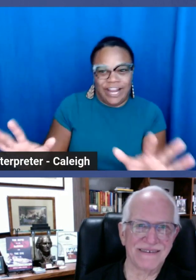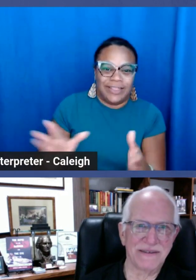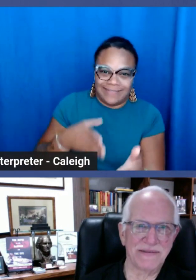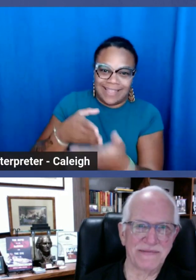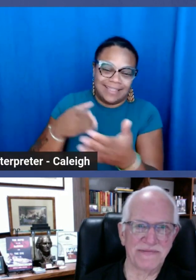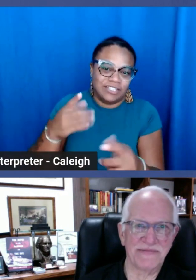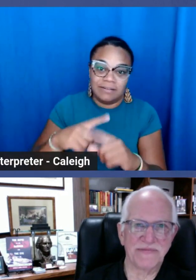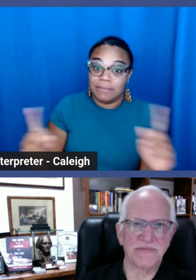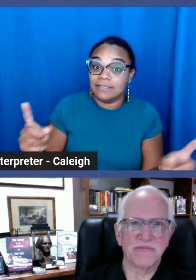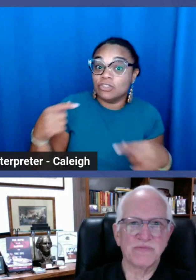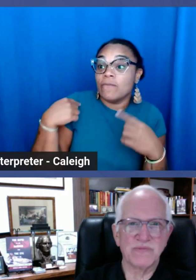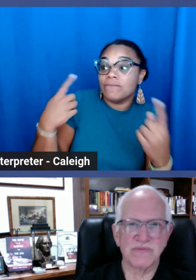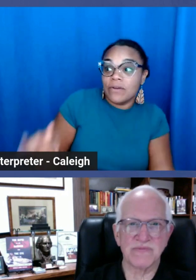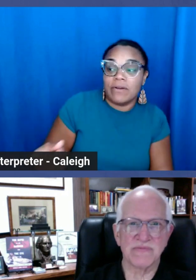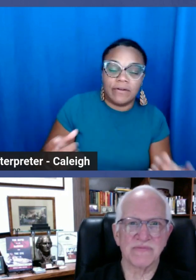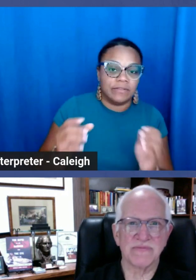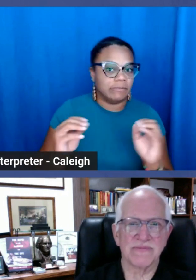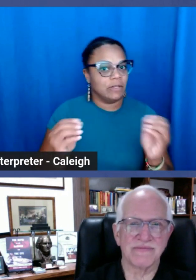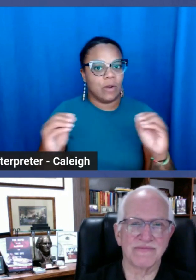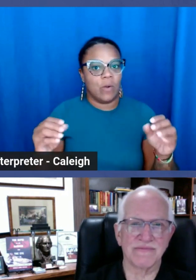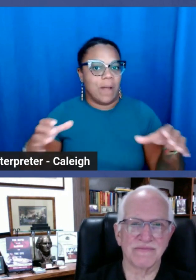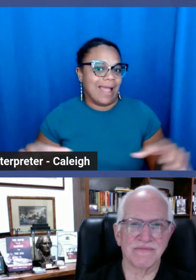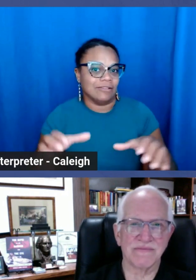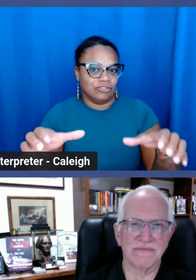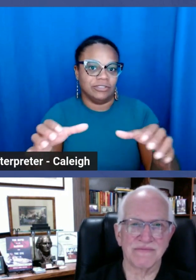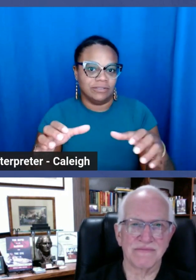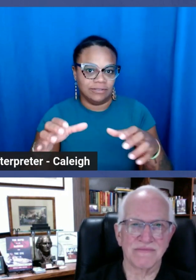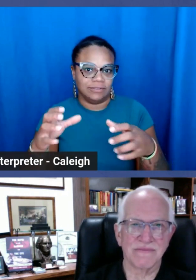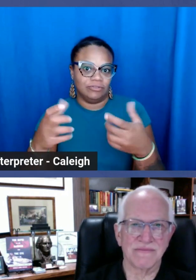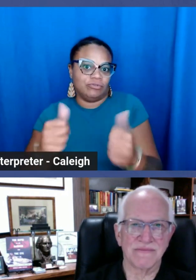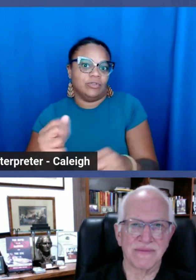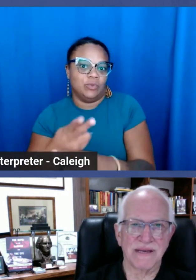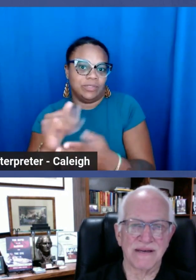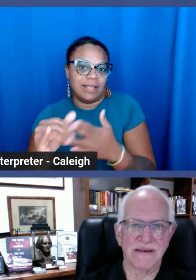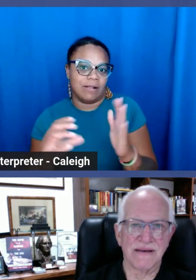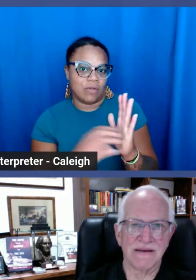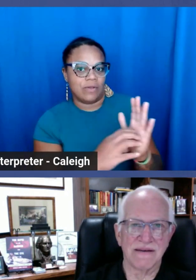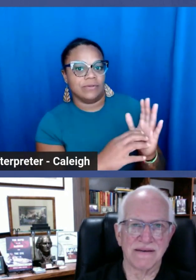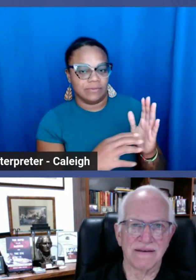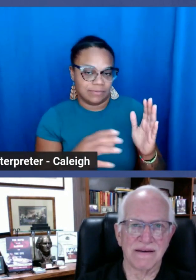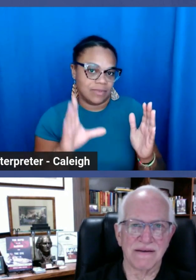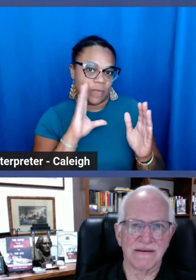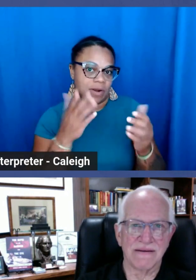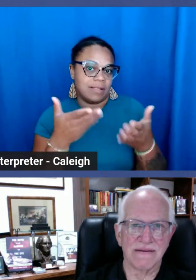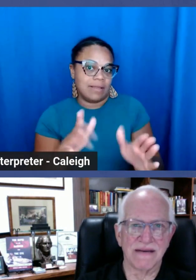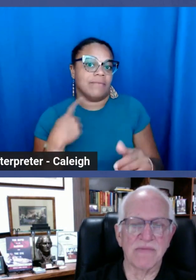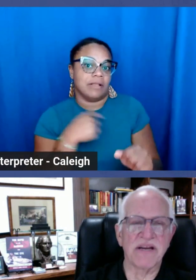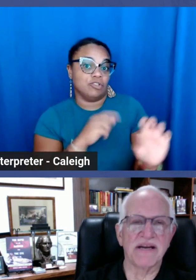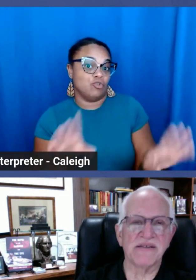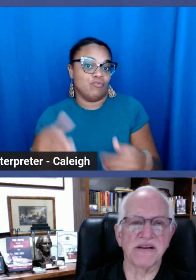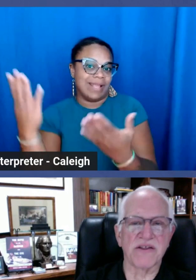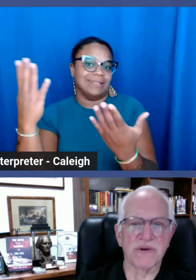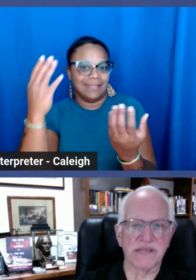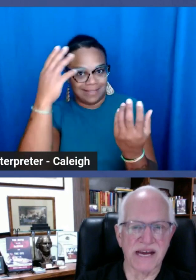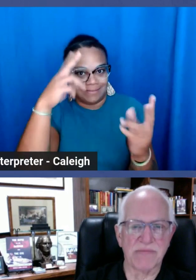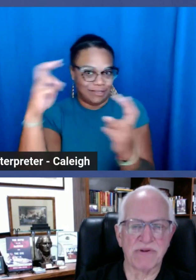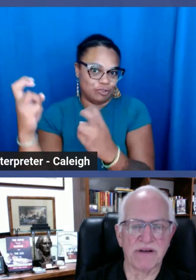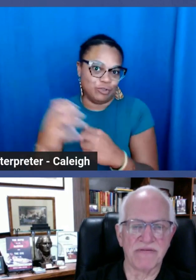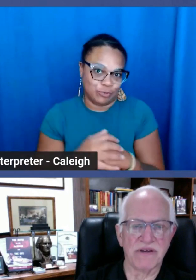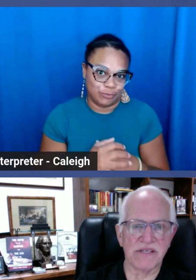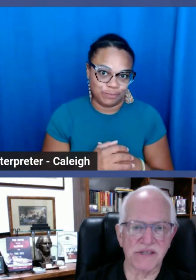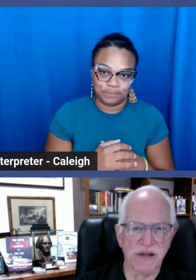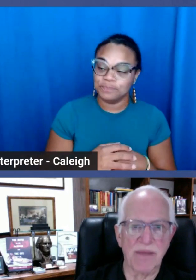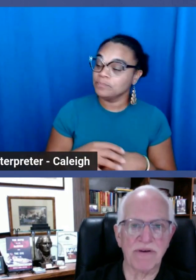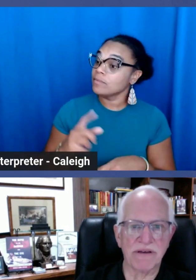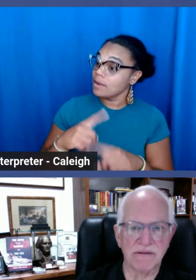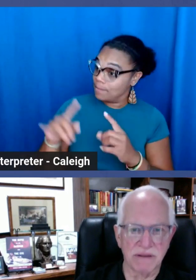no actions brought under that provision that would allow us to raise that issue at this point. Yeah, but it is another example of